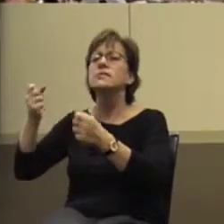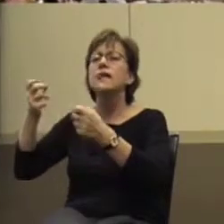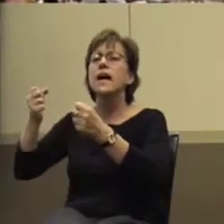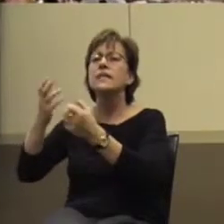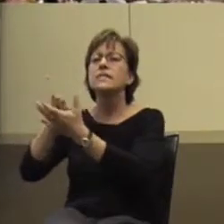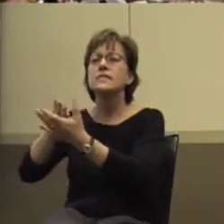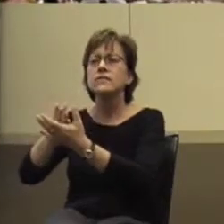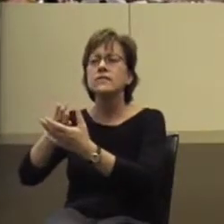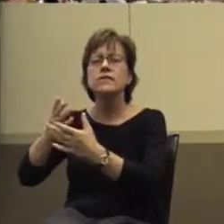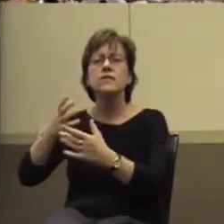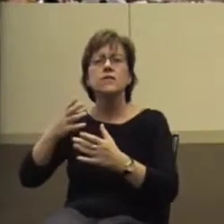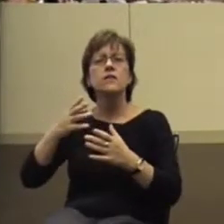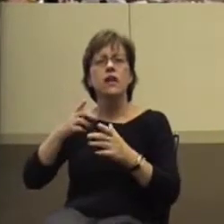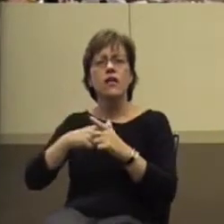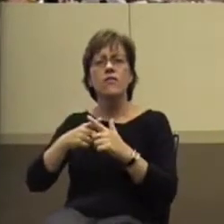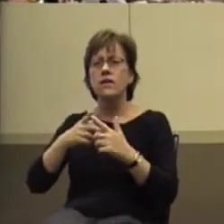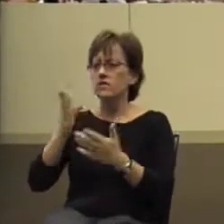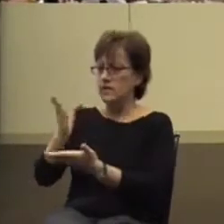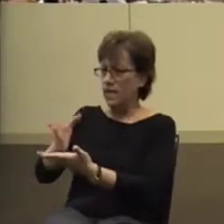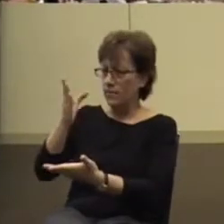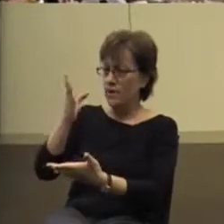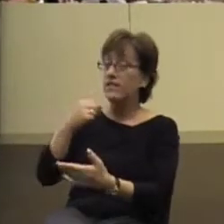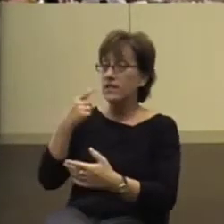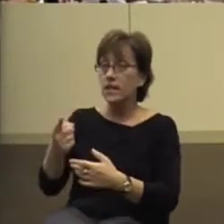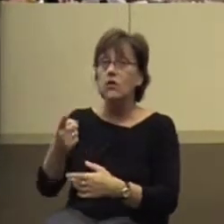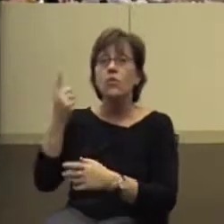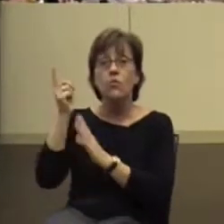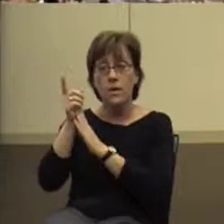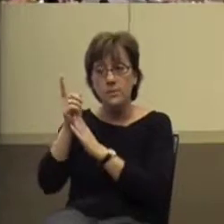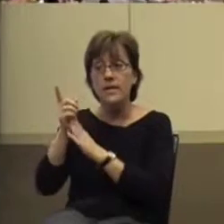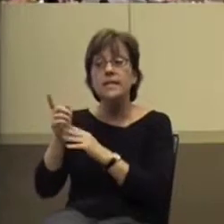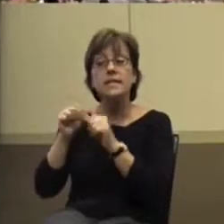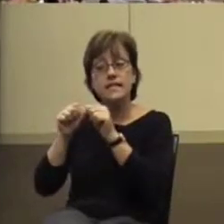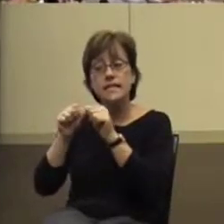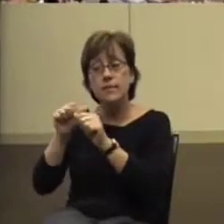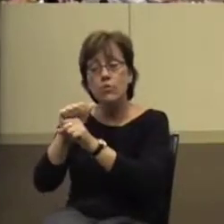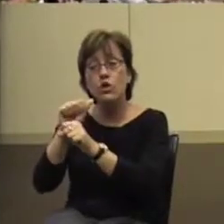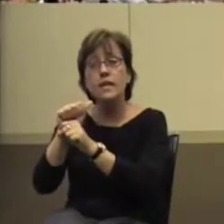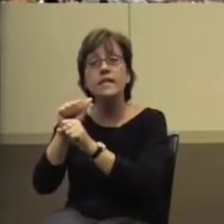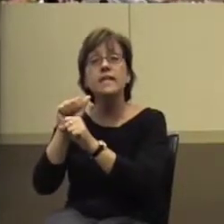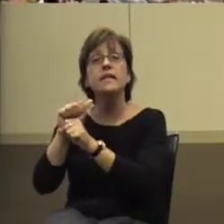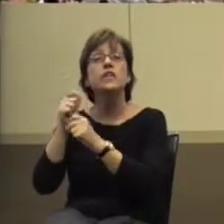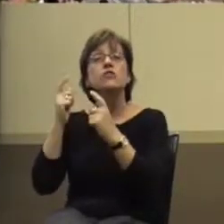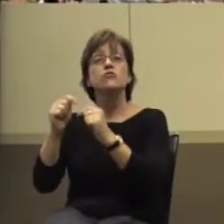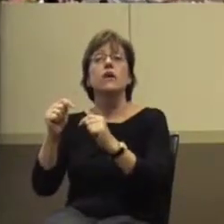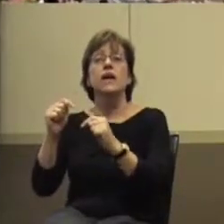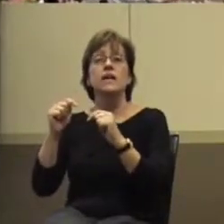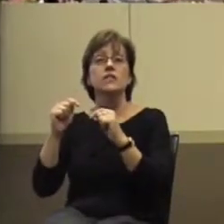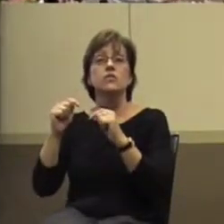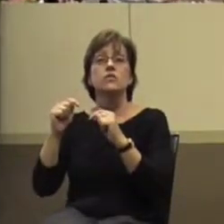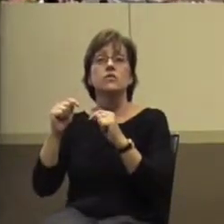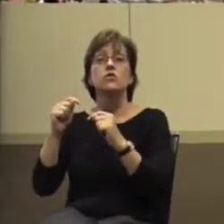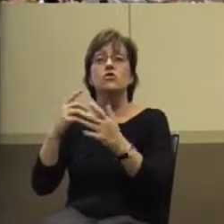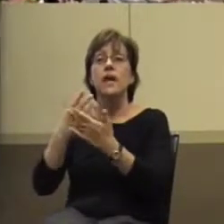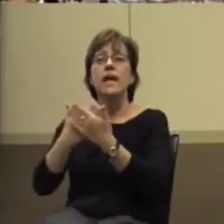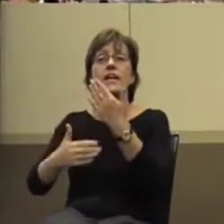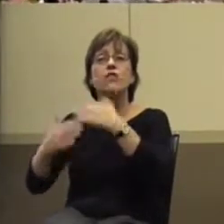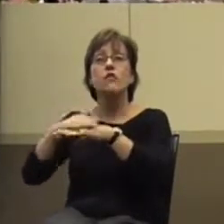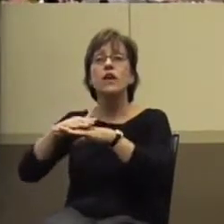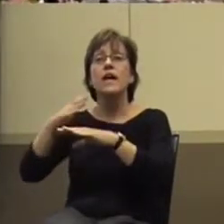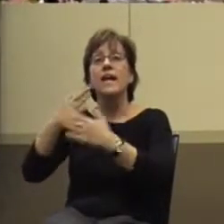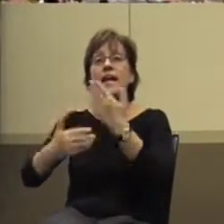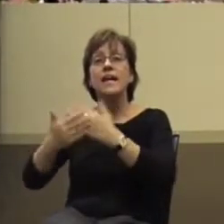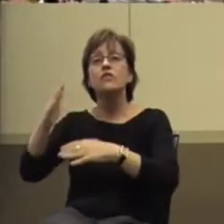stop. And then tell her, it's like, all right, 1 more minute, let's keep working, but yeah, trying to just holding the hand over hands,